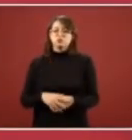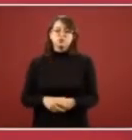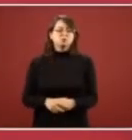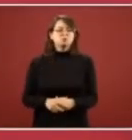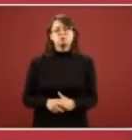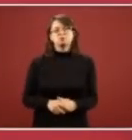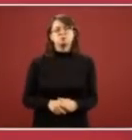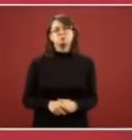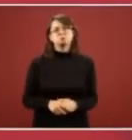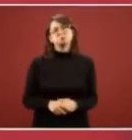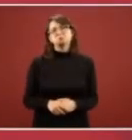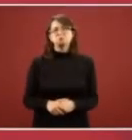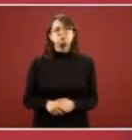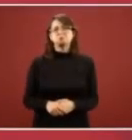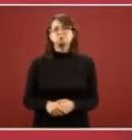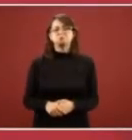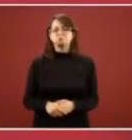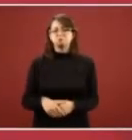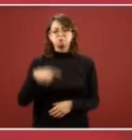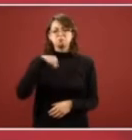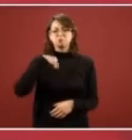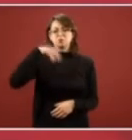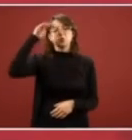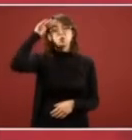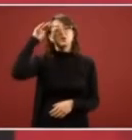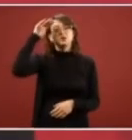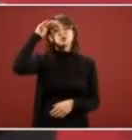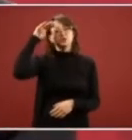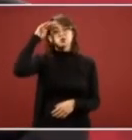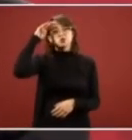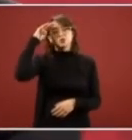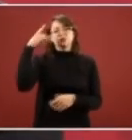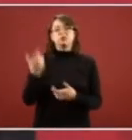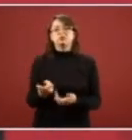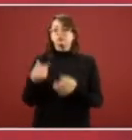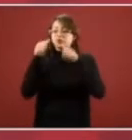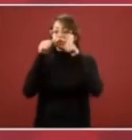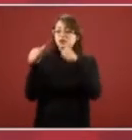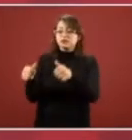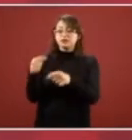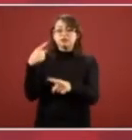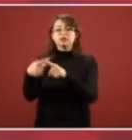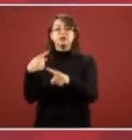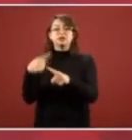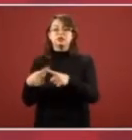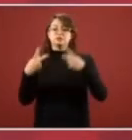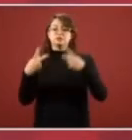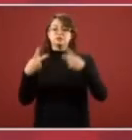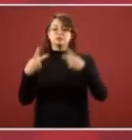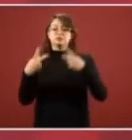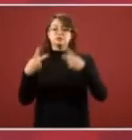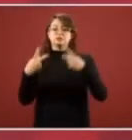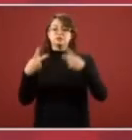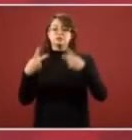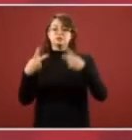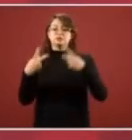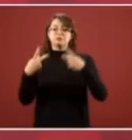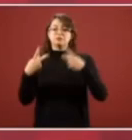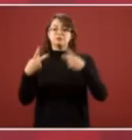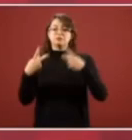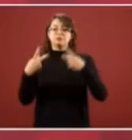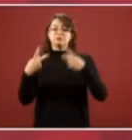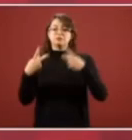Pienso que corresponde a la sociedad. I believe